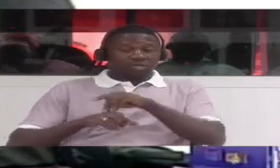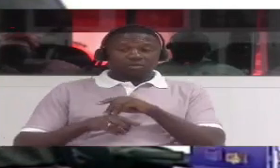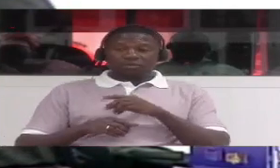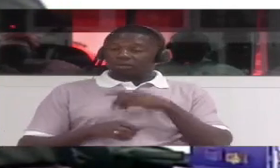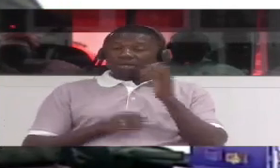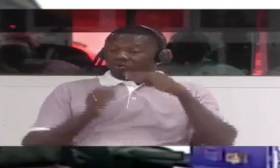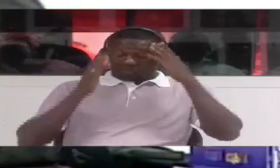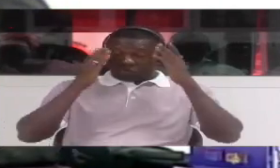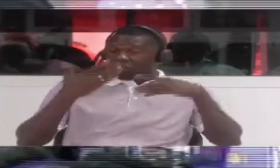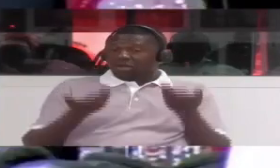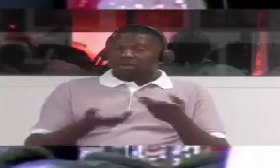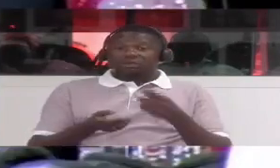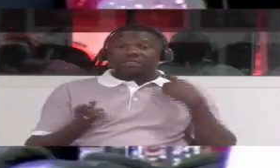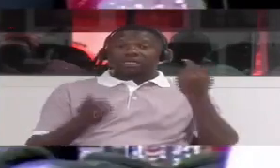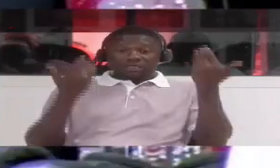when I saw them.